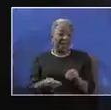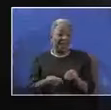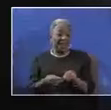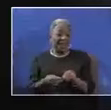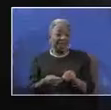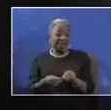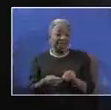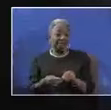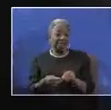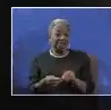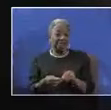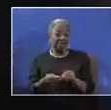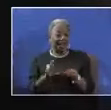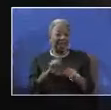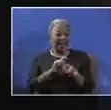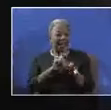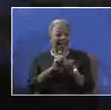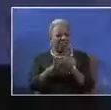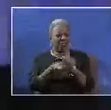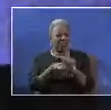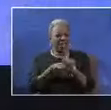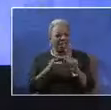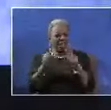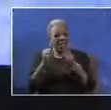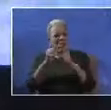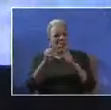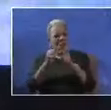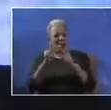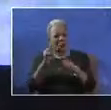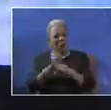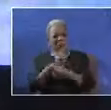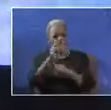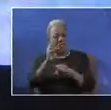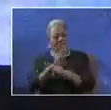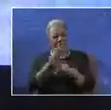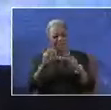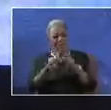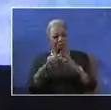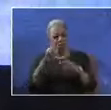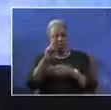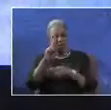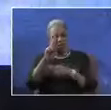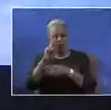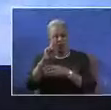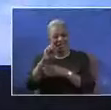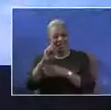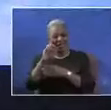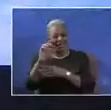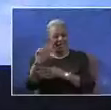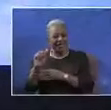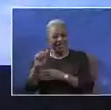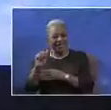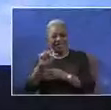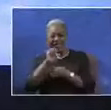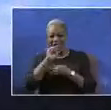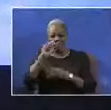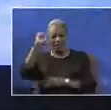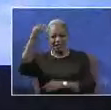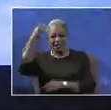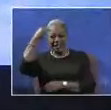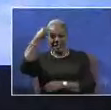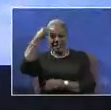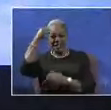in horses. And we could apply this to the United States government. Instead of being a government